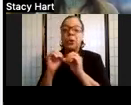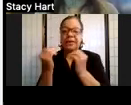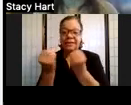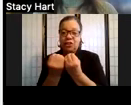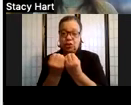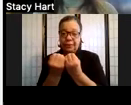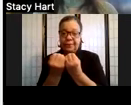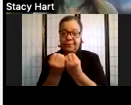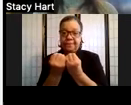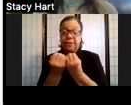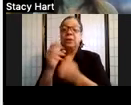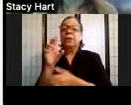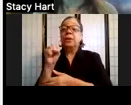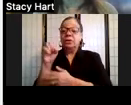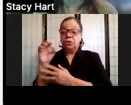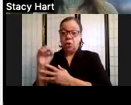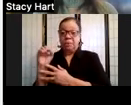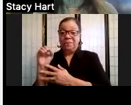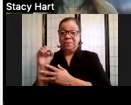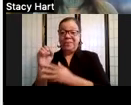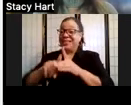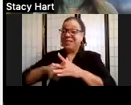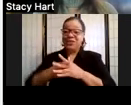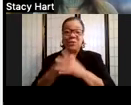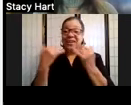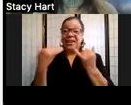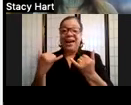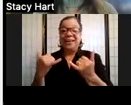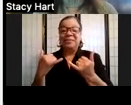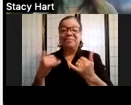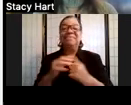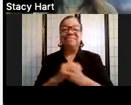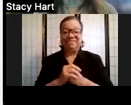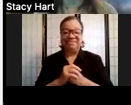organizations. So let's get started.